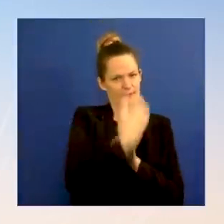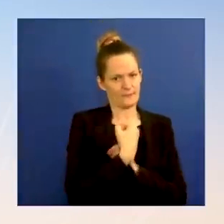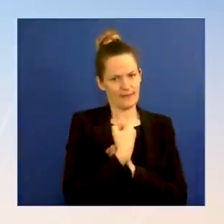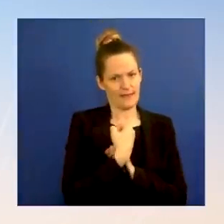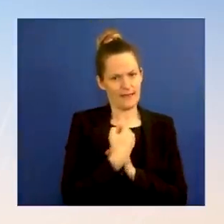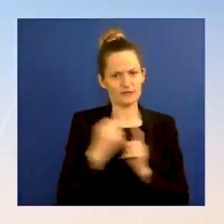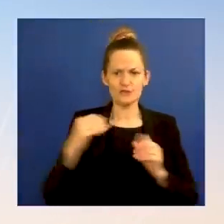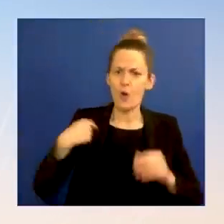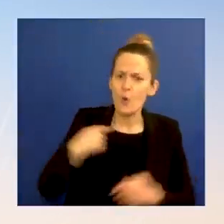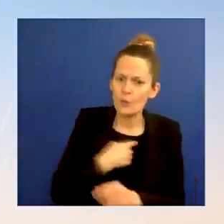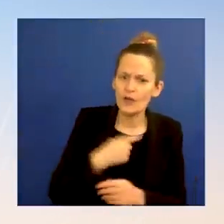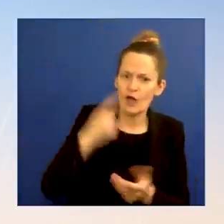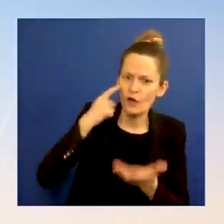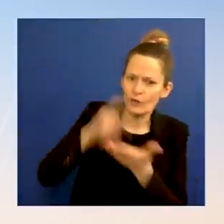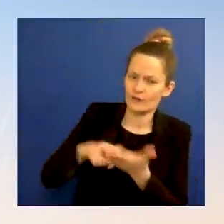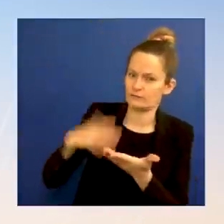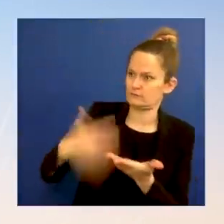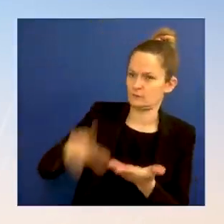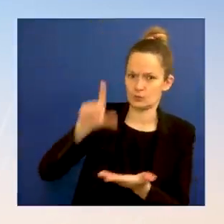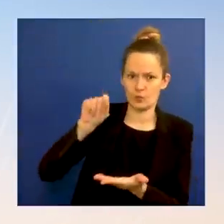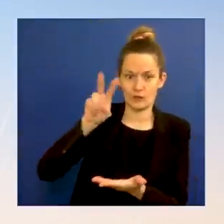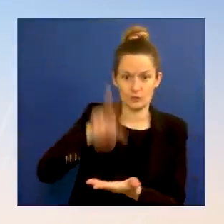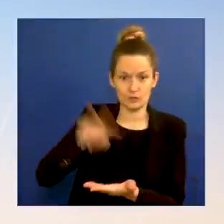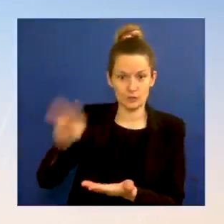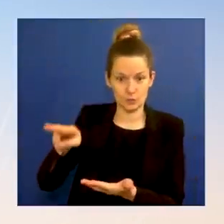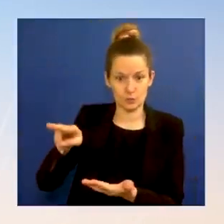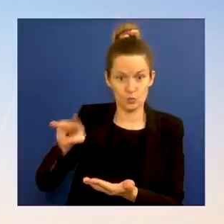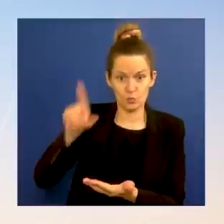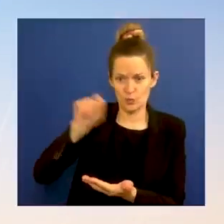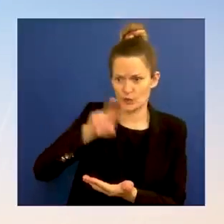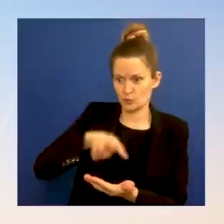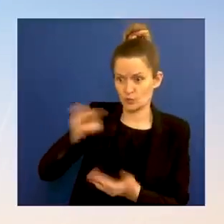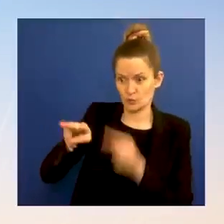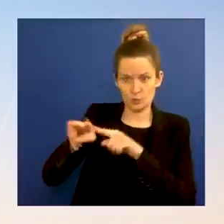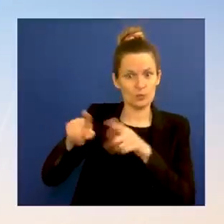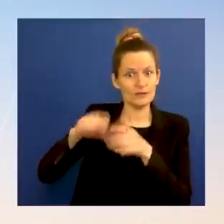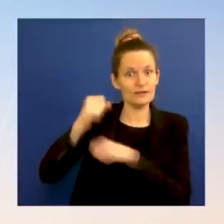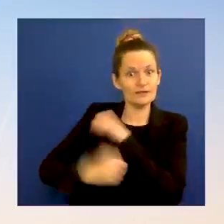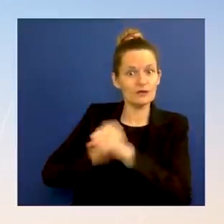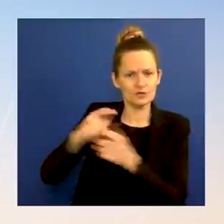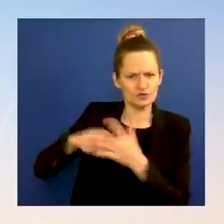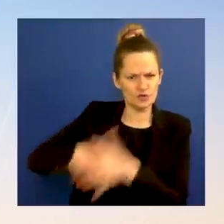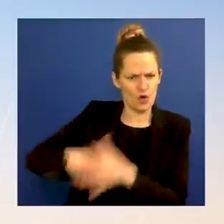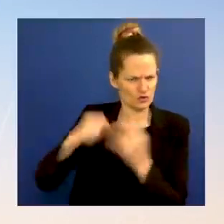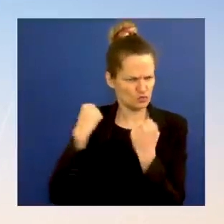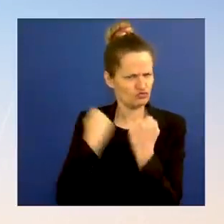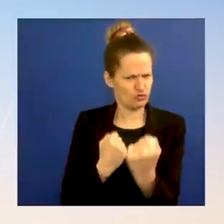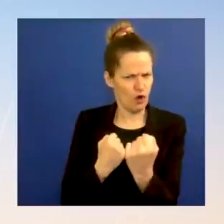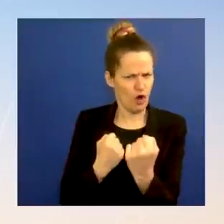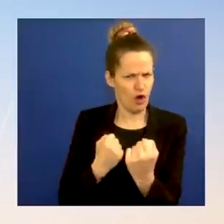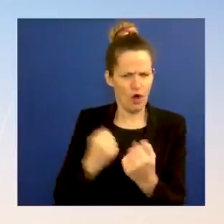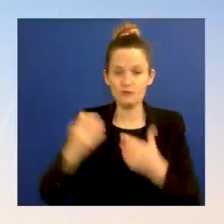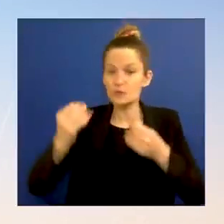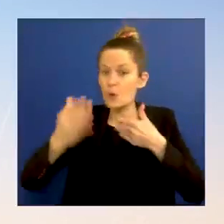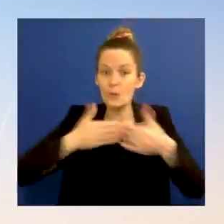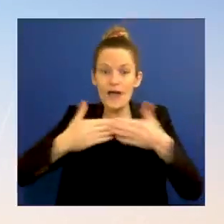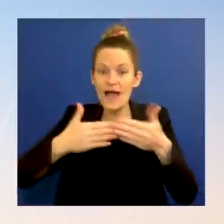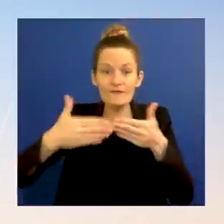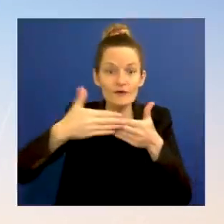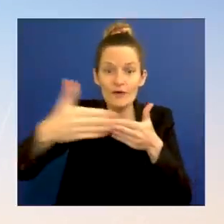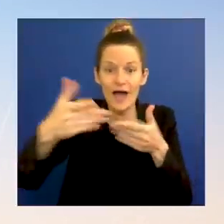this economy are strong and has the resilience to weather what is ahead of us in this year ahead. Bill. understanding